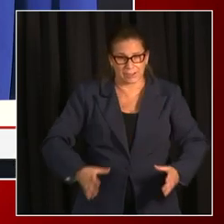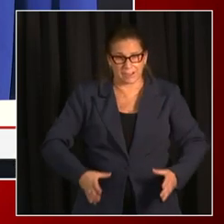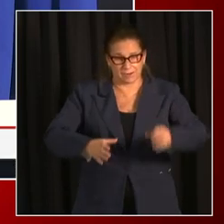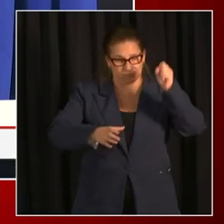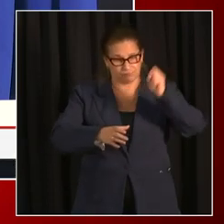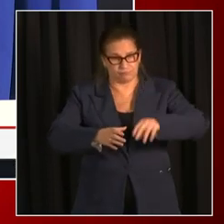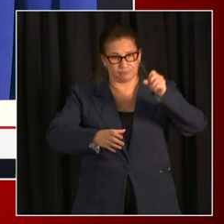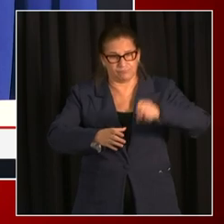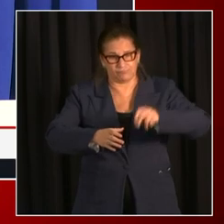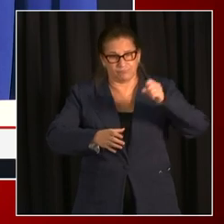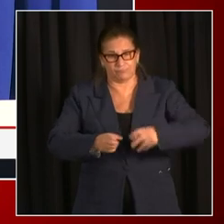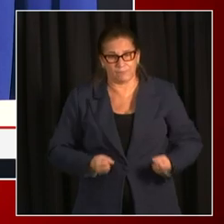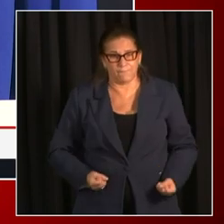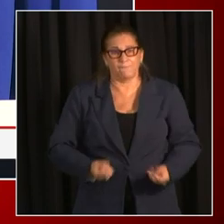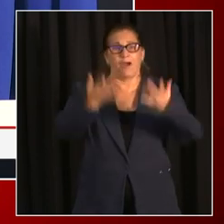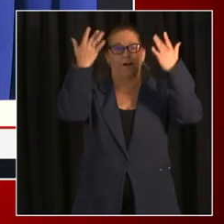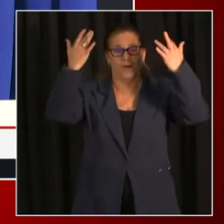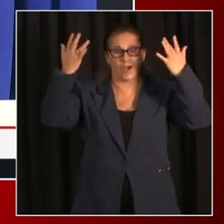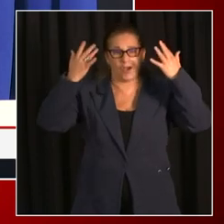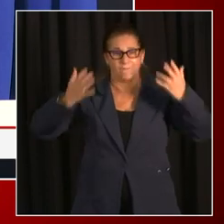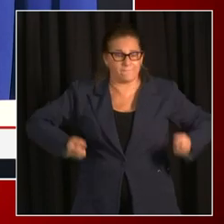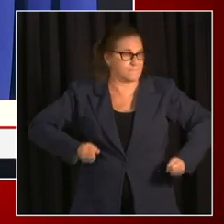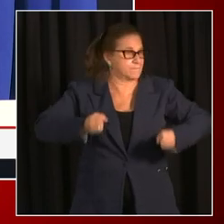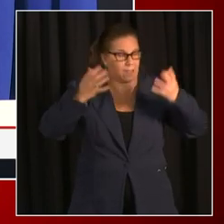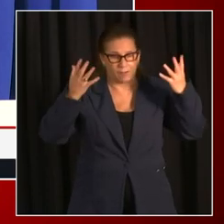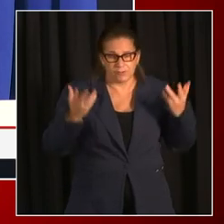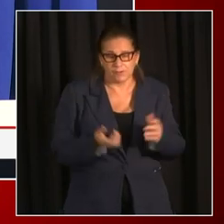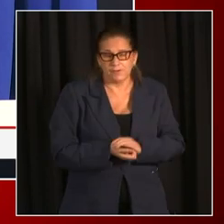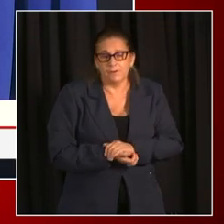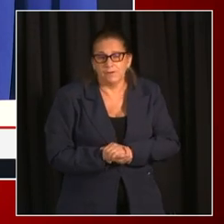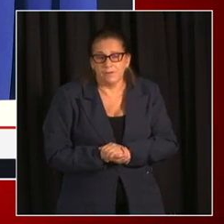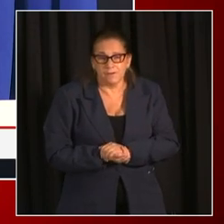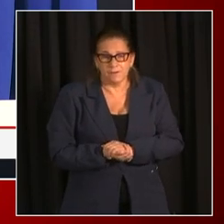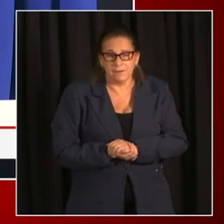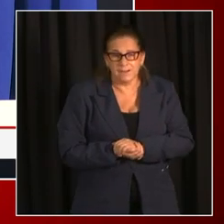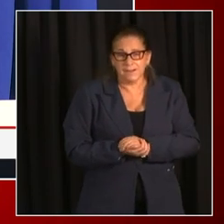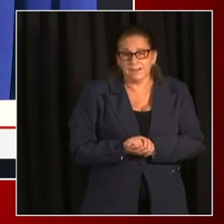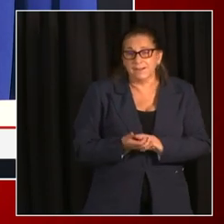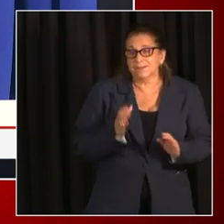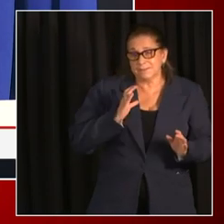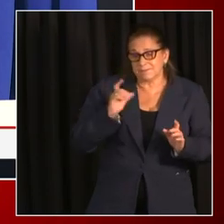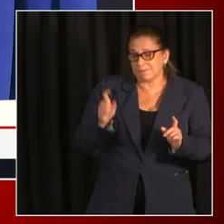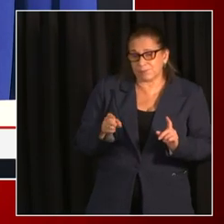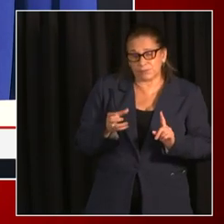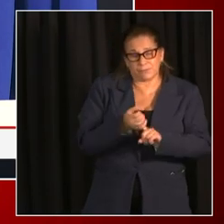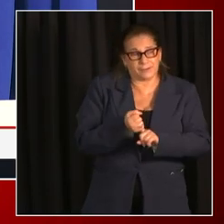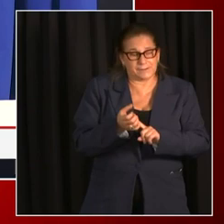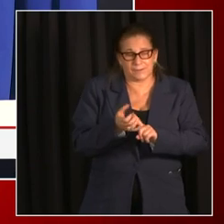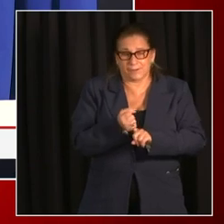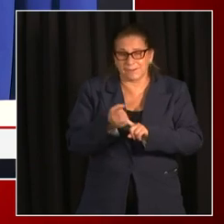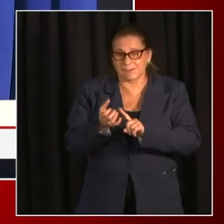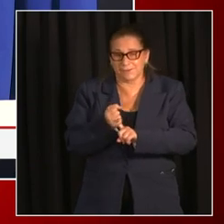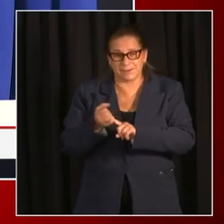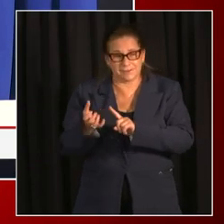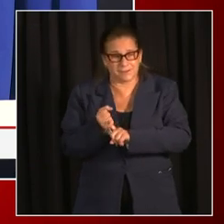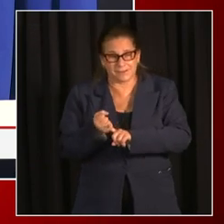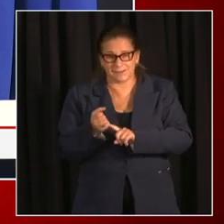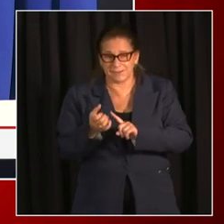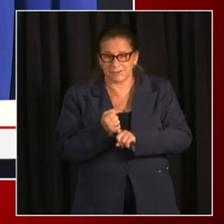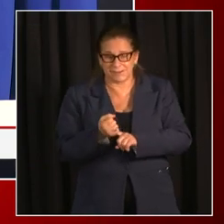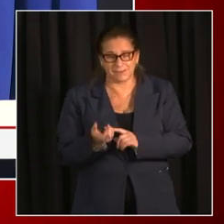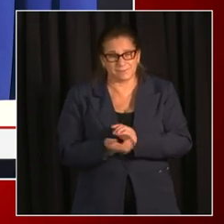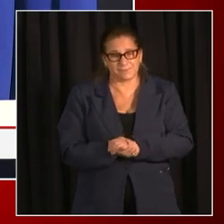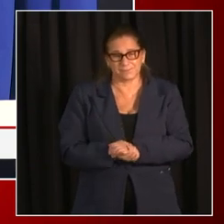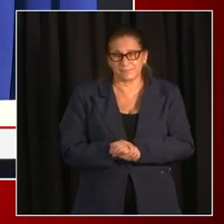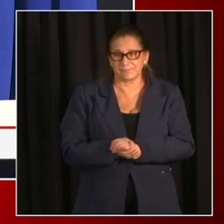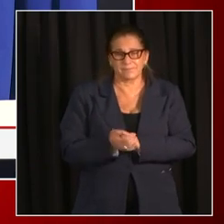actions they had qualified for a riot, and they made a arrest consistent with that judgment. And